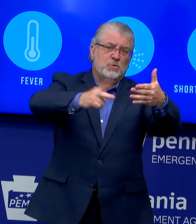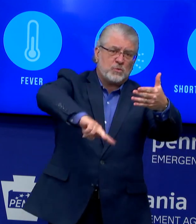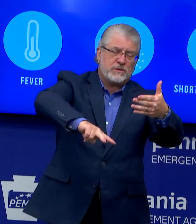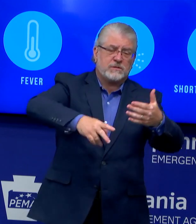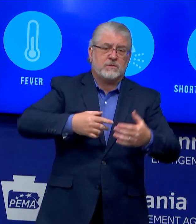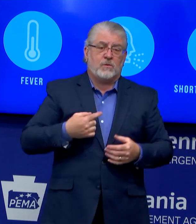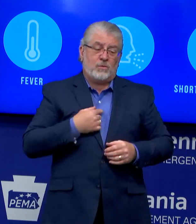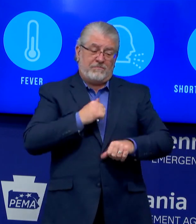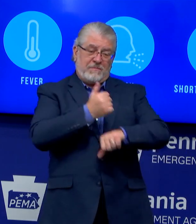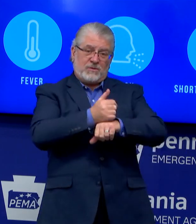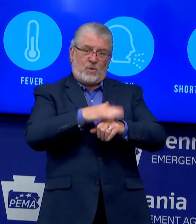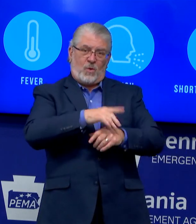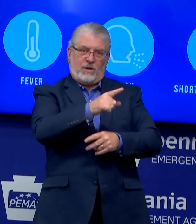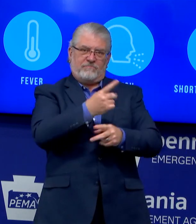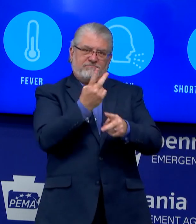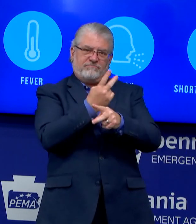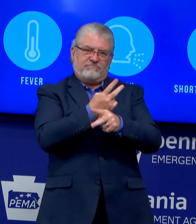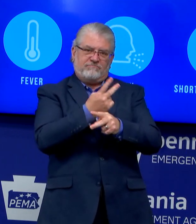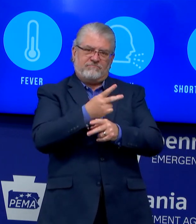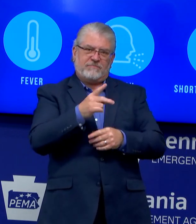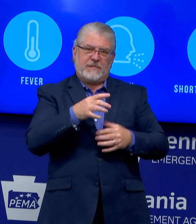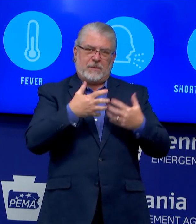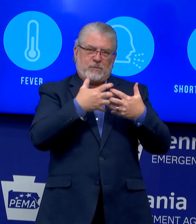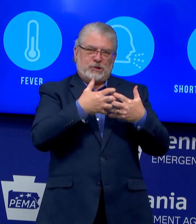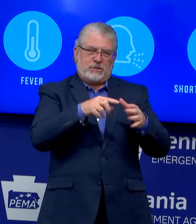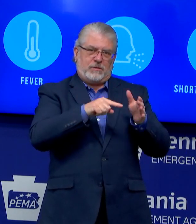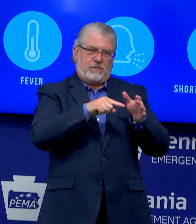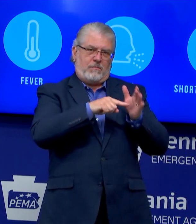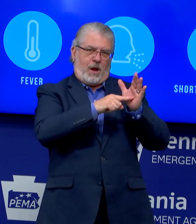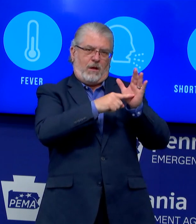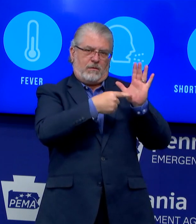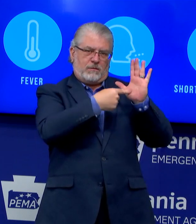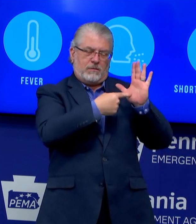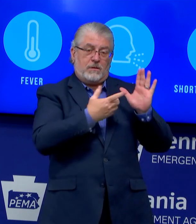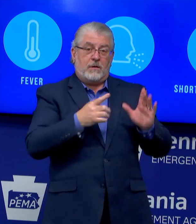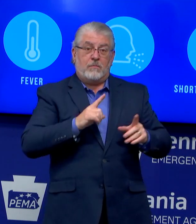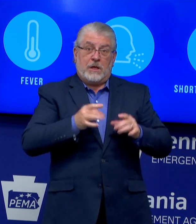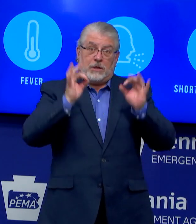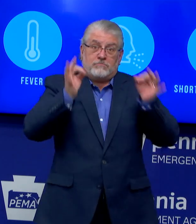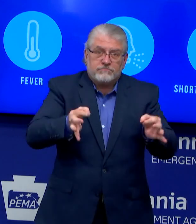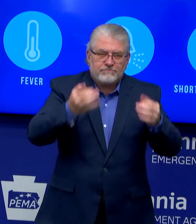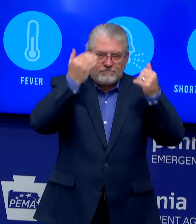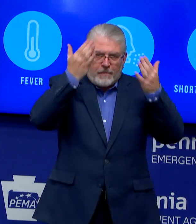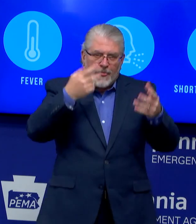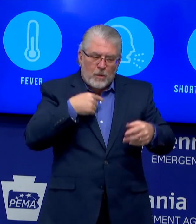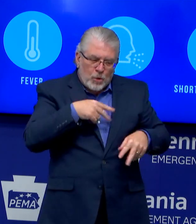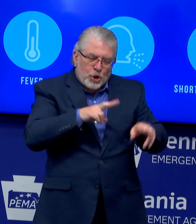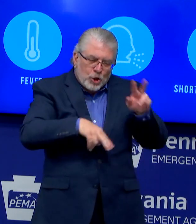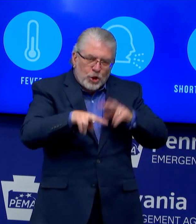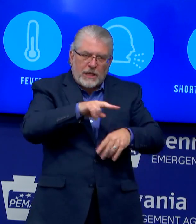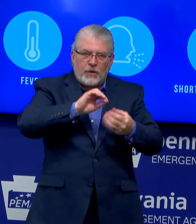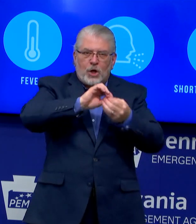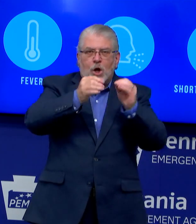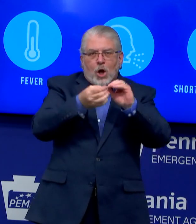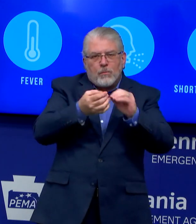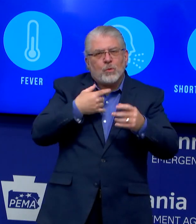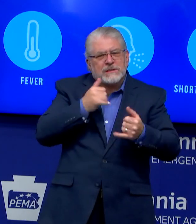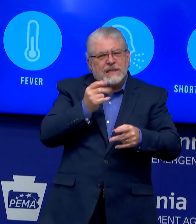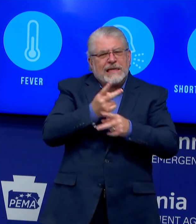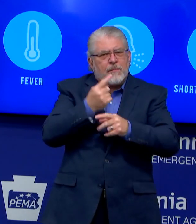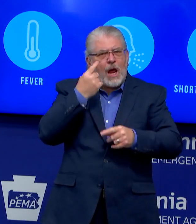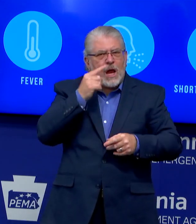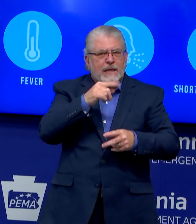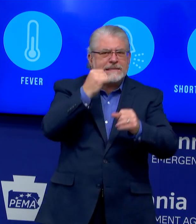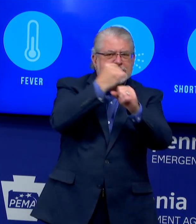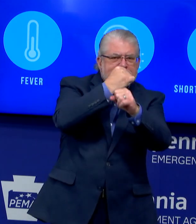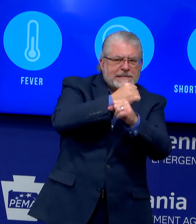the timetable, not us. And so we're going to be watching conditions on the ground with our statistics every day. This